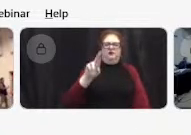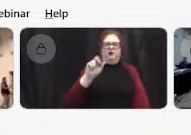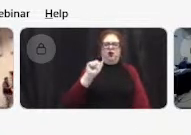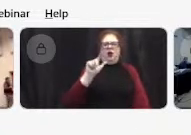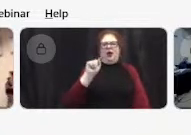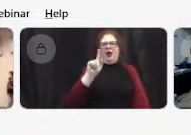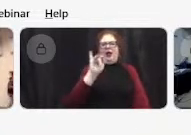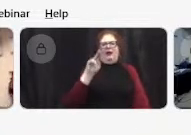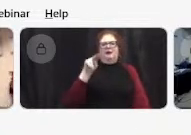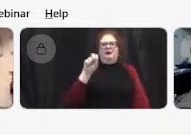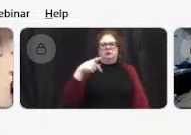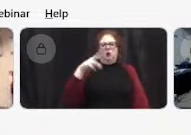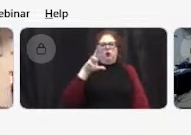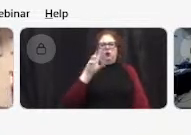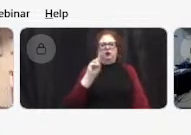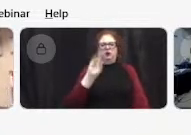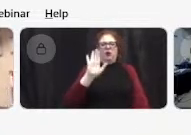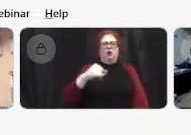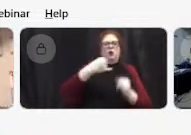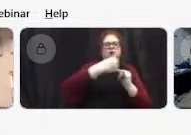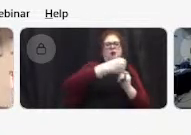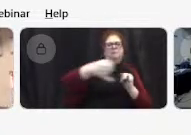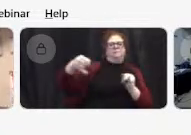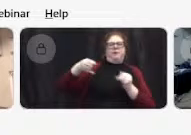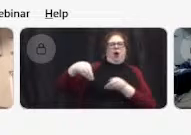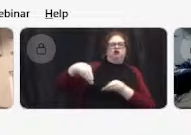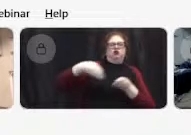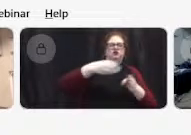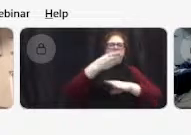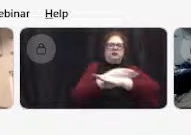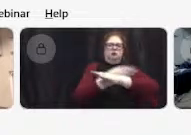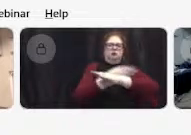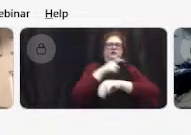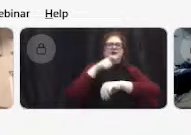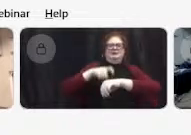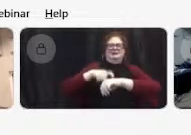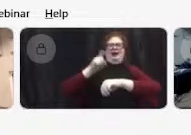PRD, Boundary Street Improvements, time extension request.